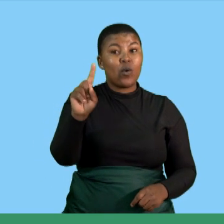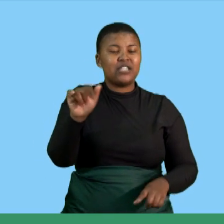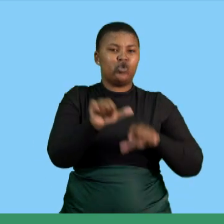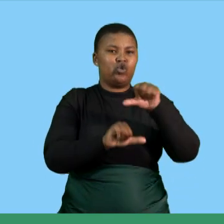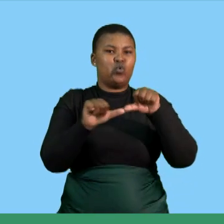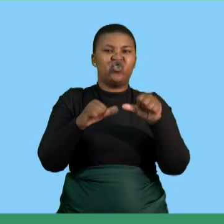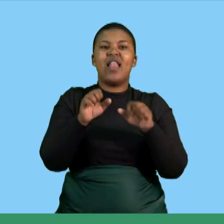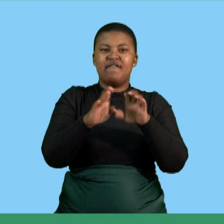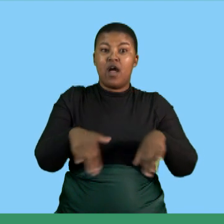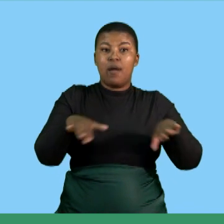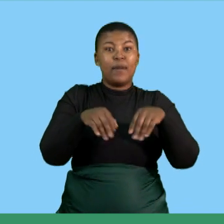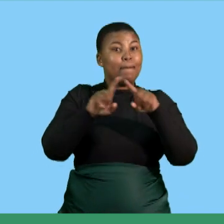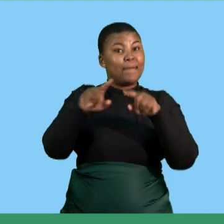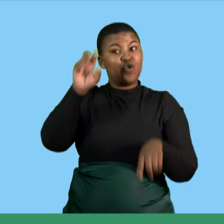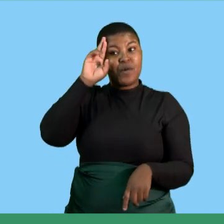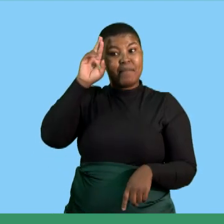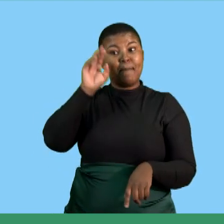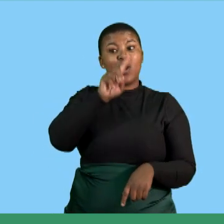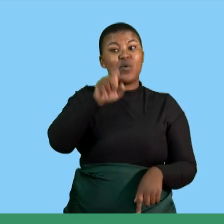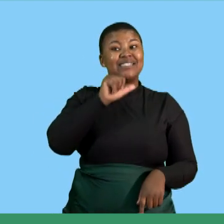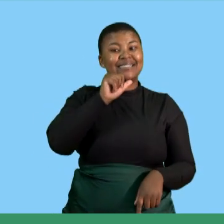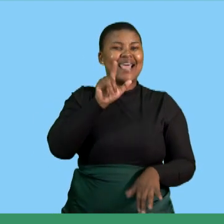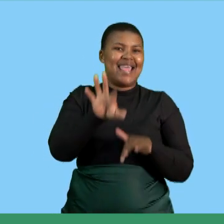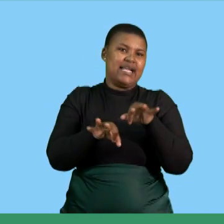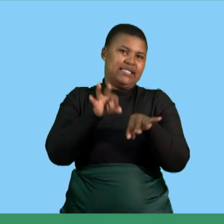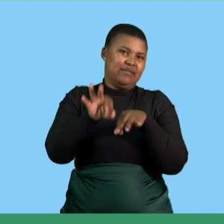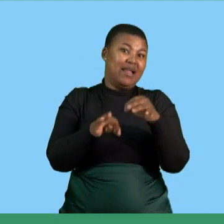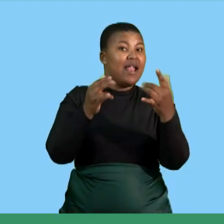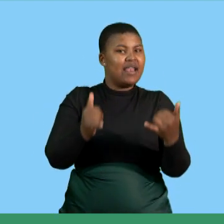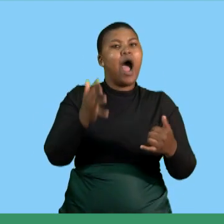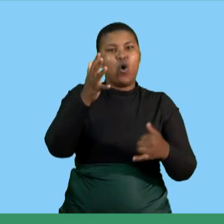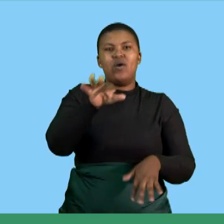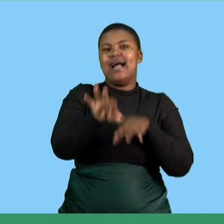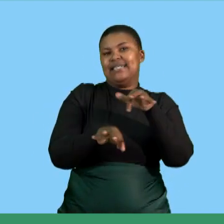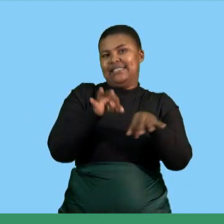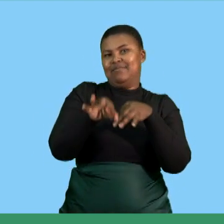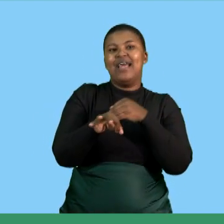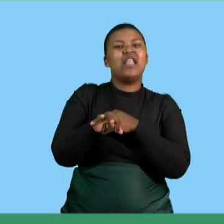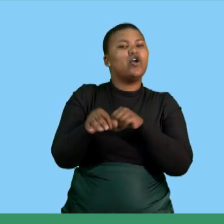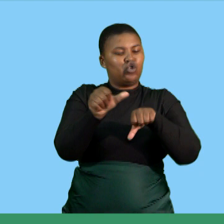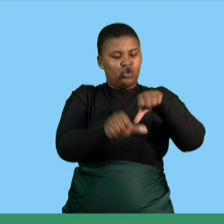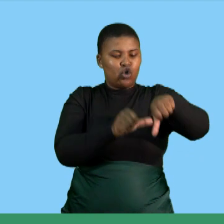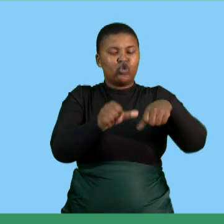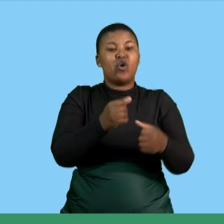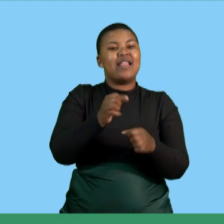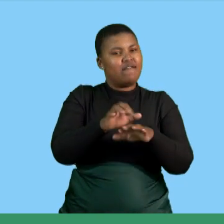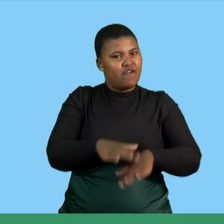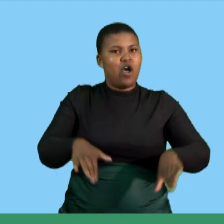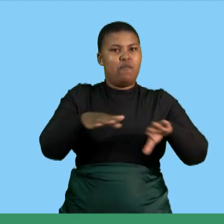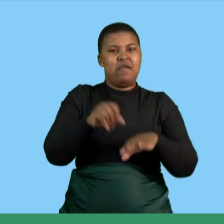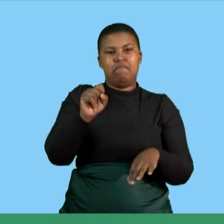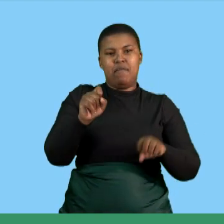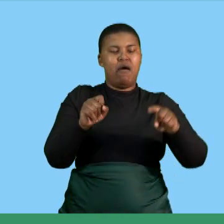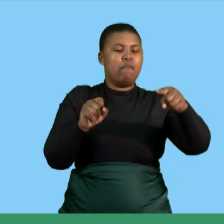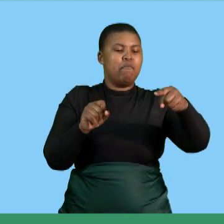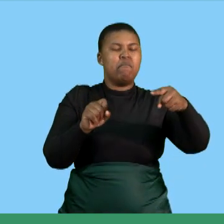social environment. But remember the question asks, discuss. So we will then discuss the social environment by